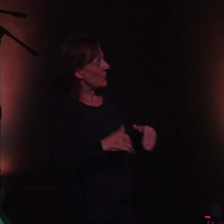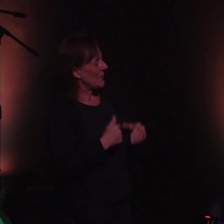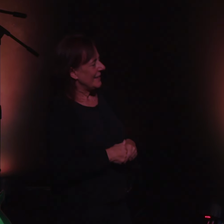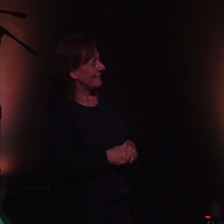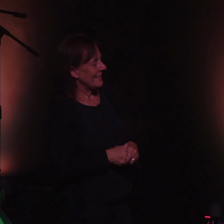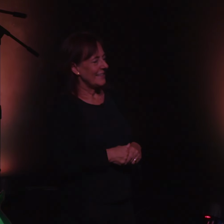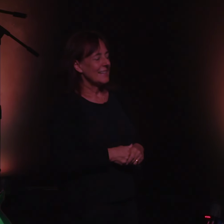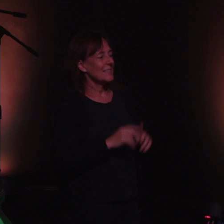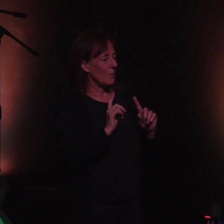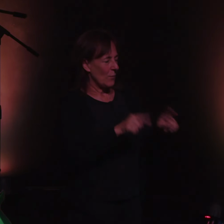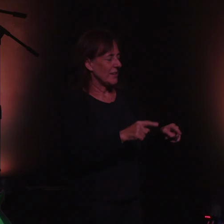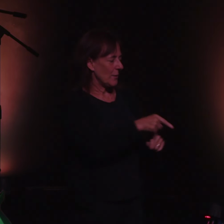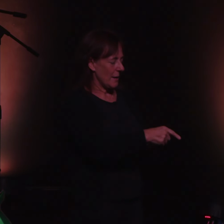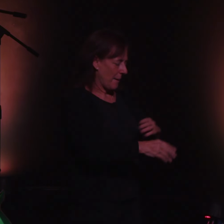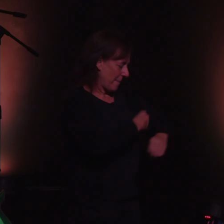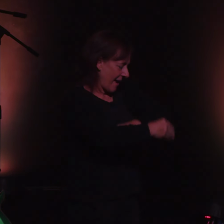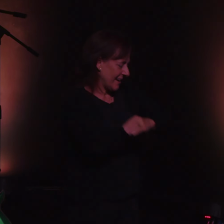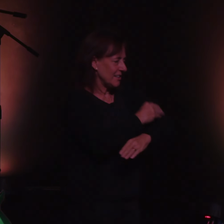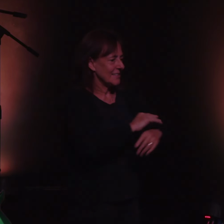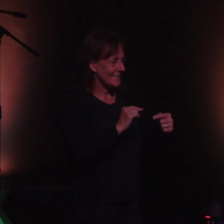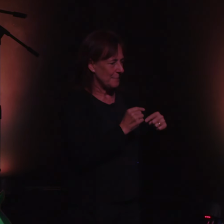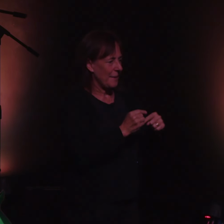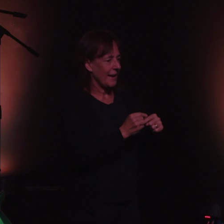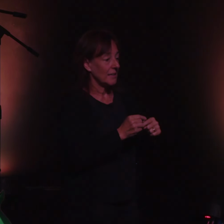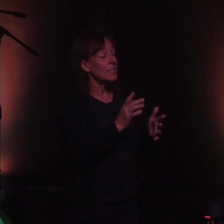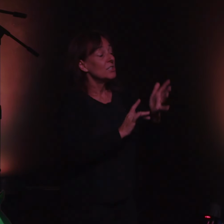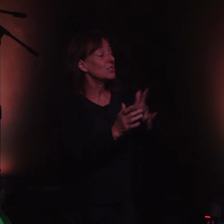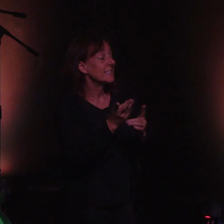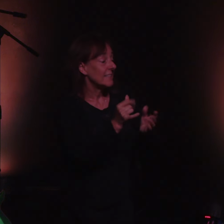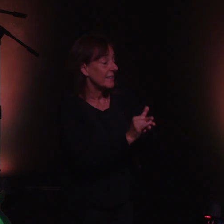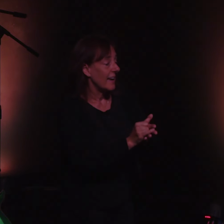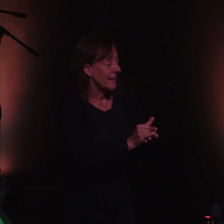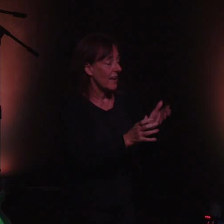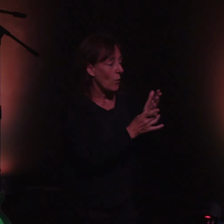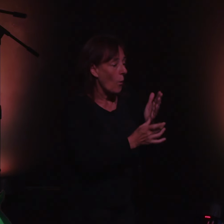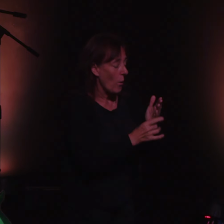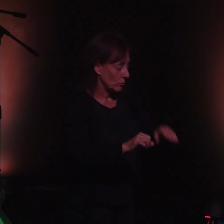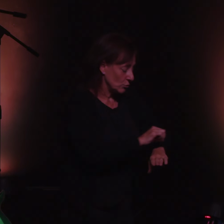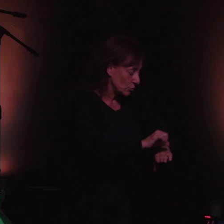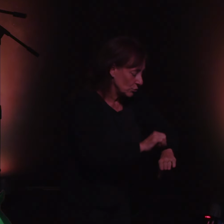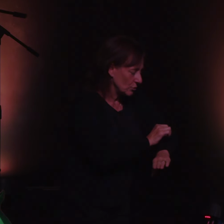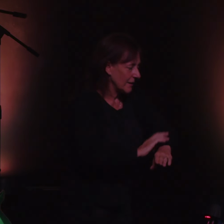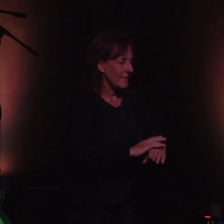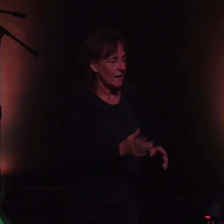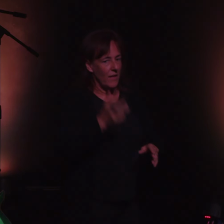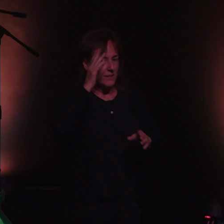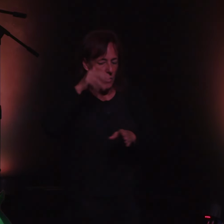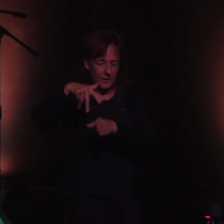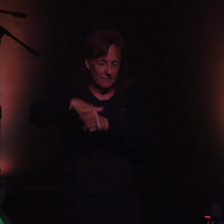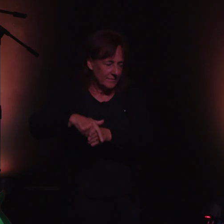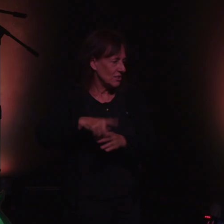here. He went to him and bandaged his wounds. Jesus did this, not us. Pouring oil and wine. Then he put the man on his donkey. Jesus did, not